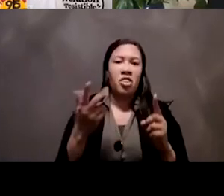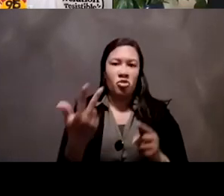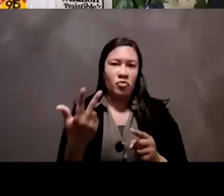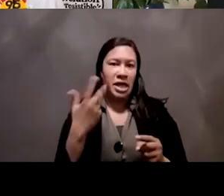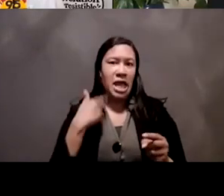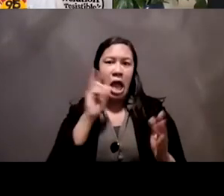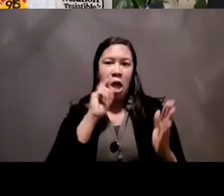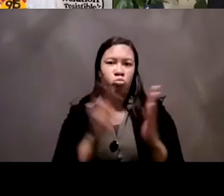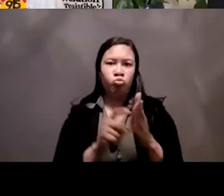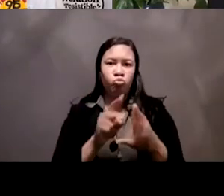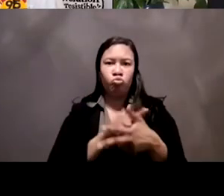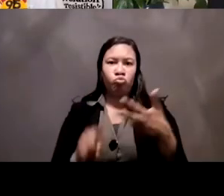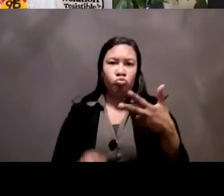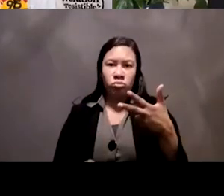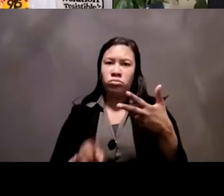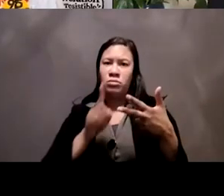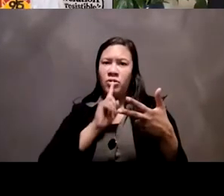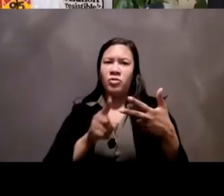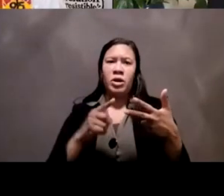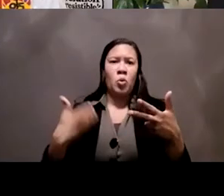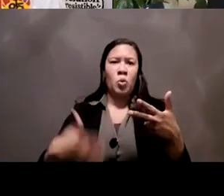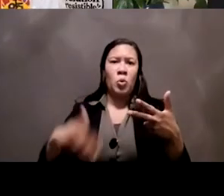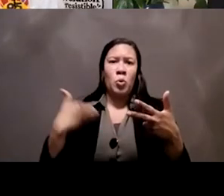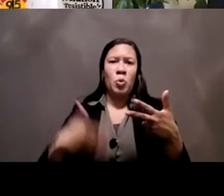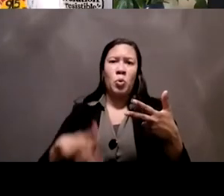that are so stunning.